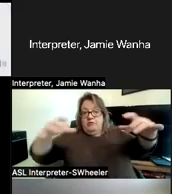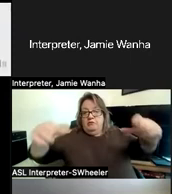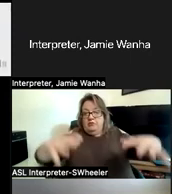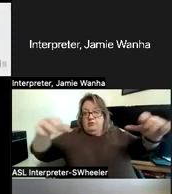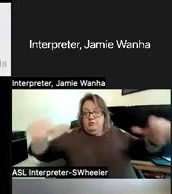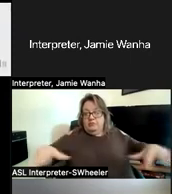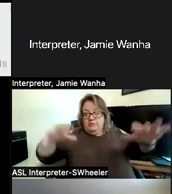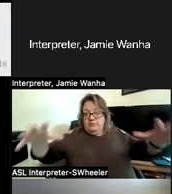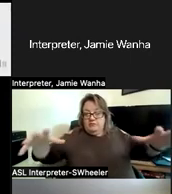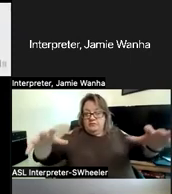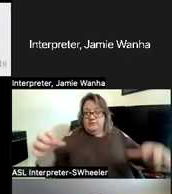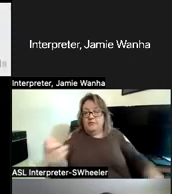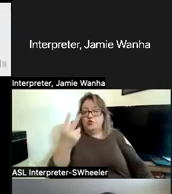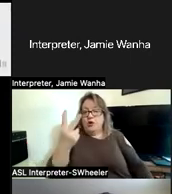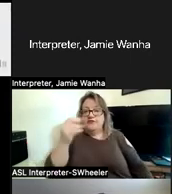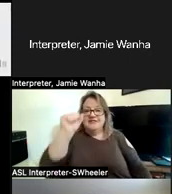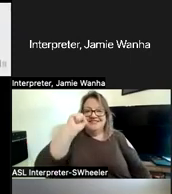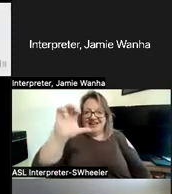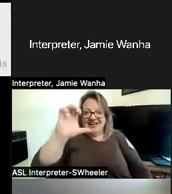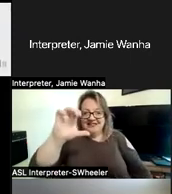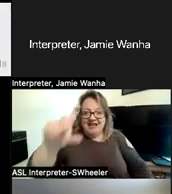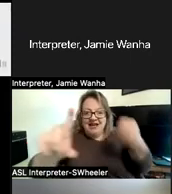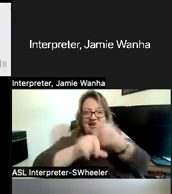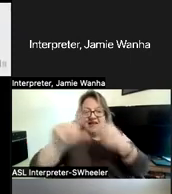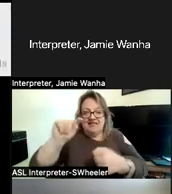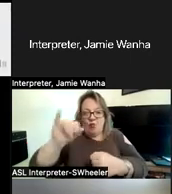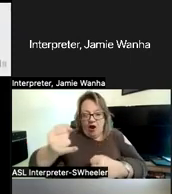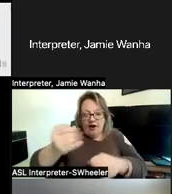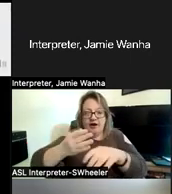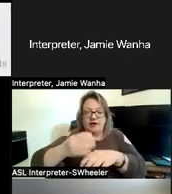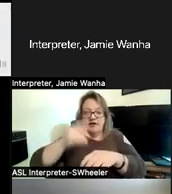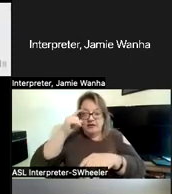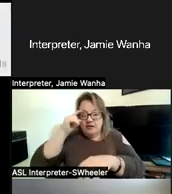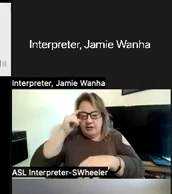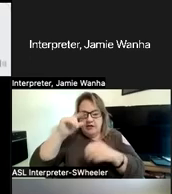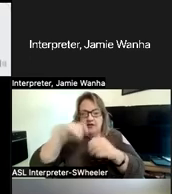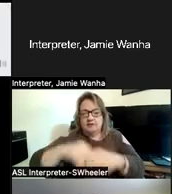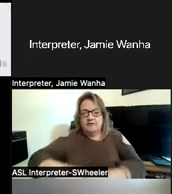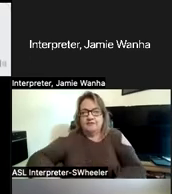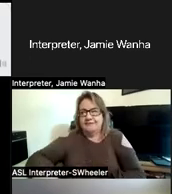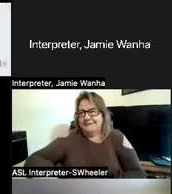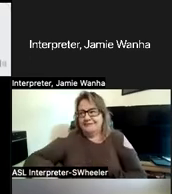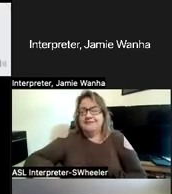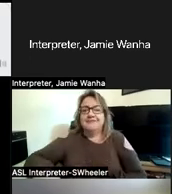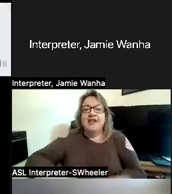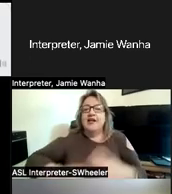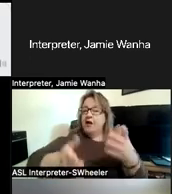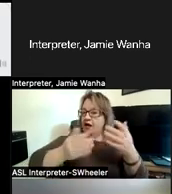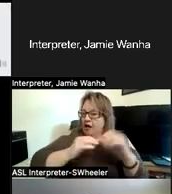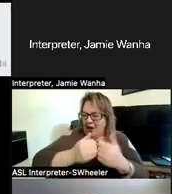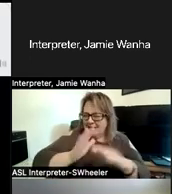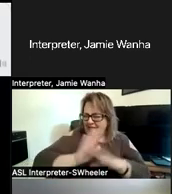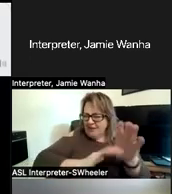about 12 seconds is hitting already Tijuana, crossing the border and hitting Tijuana. The way that we developed the